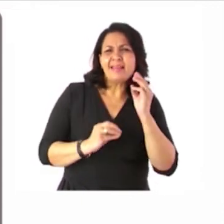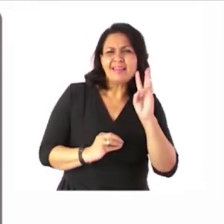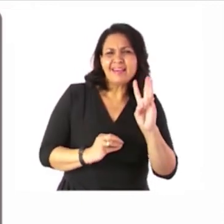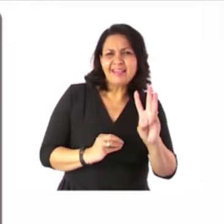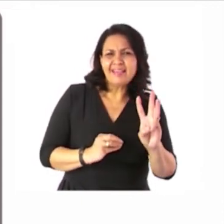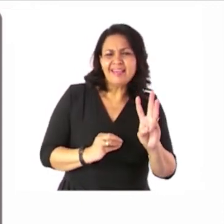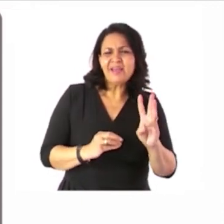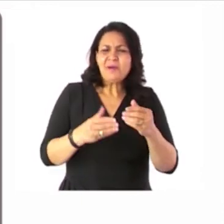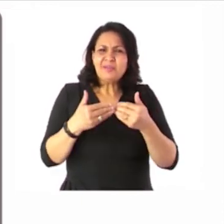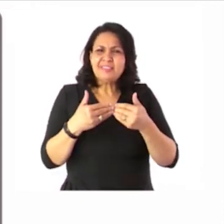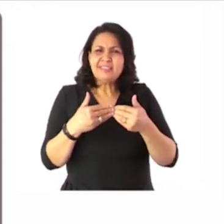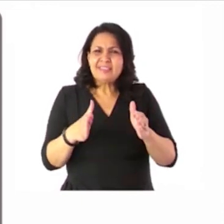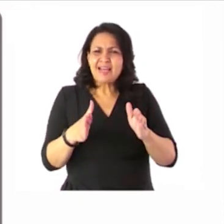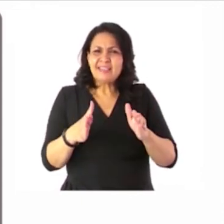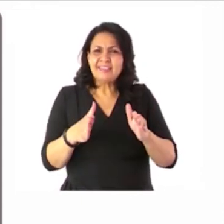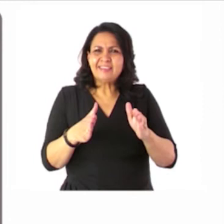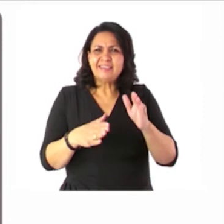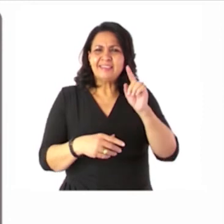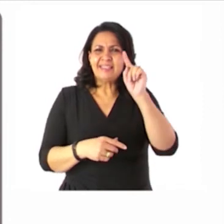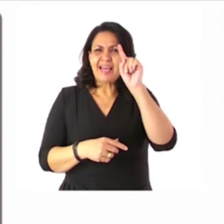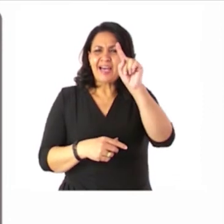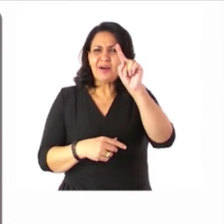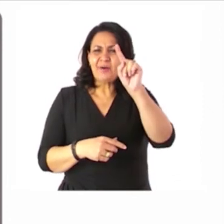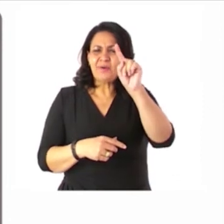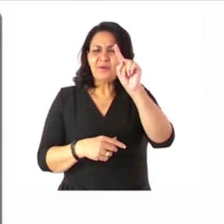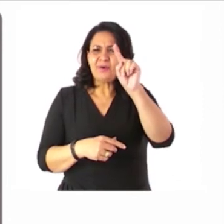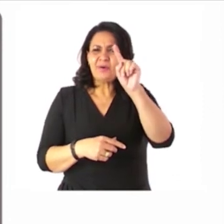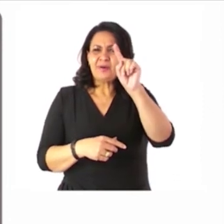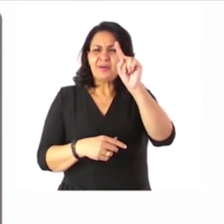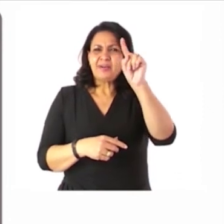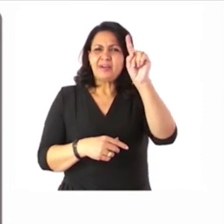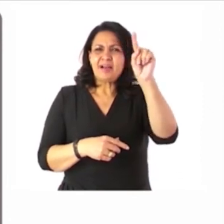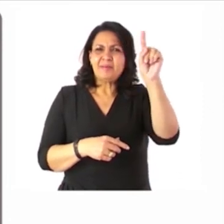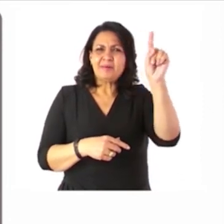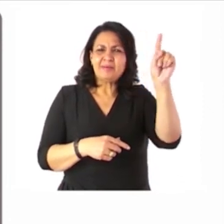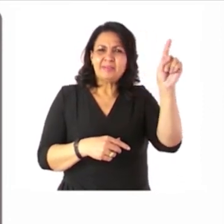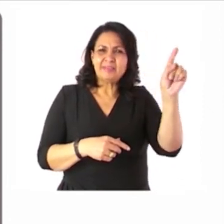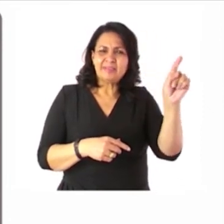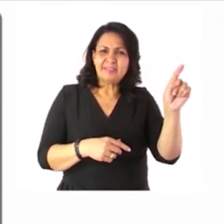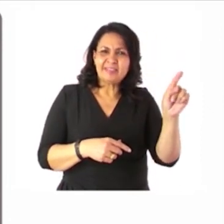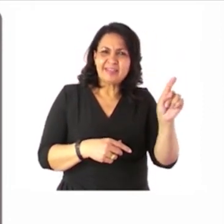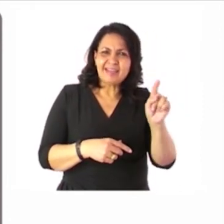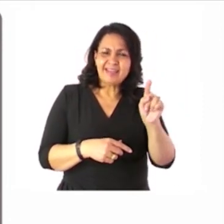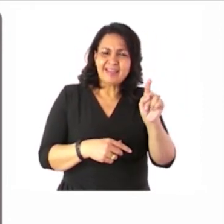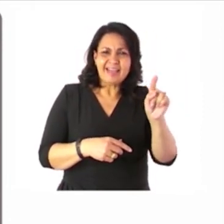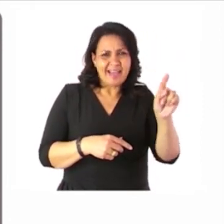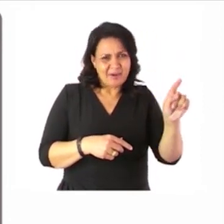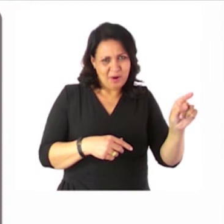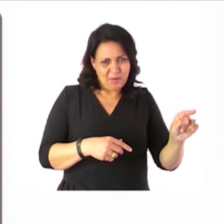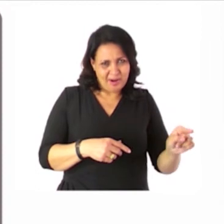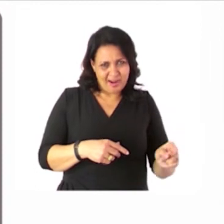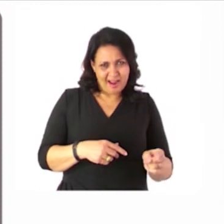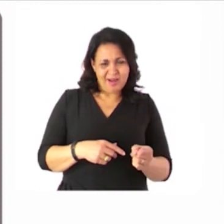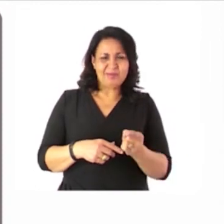you start at the arrow, you go in, and then you come out again and go around.